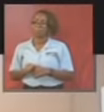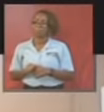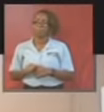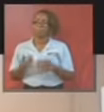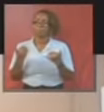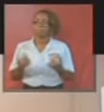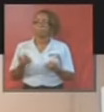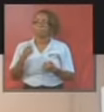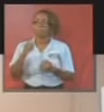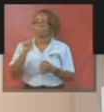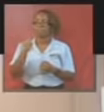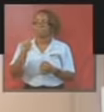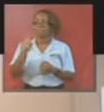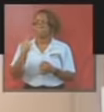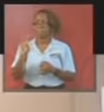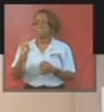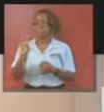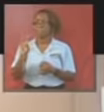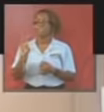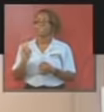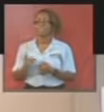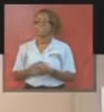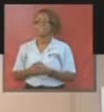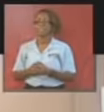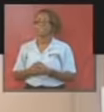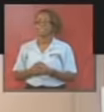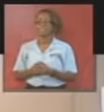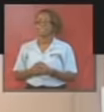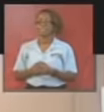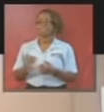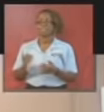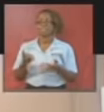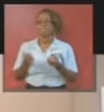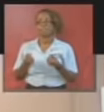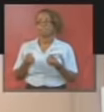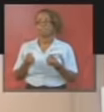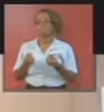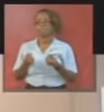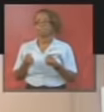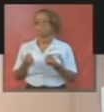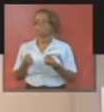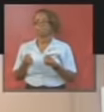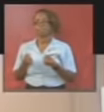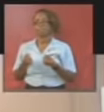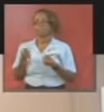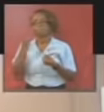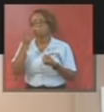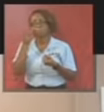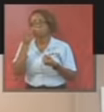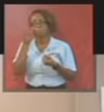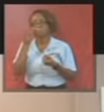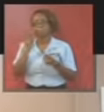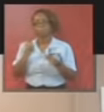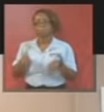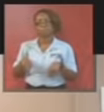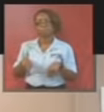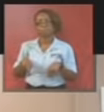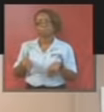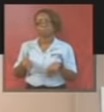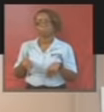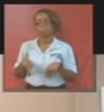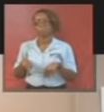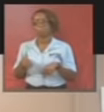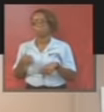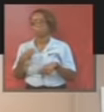Okay, so I just wanted to ask, over the weekend, we saw stranded nationals in Barbados who could not